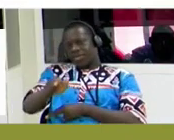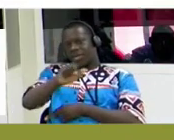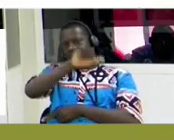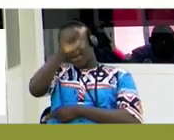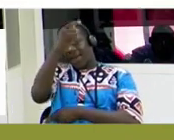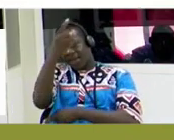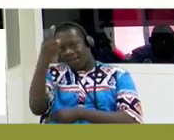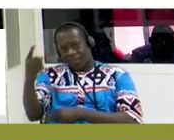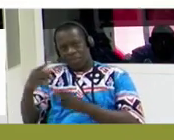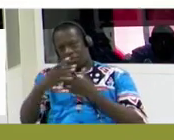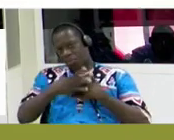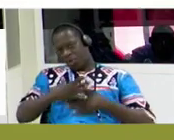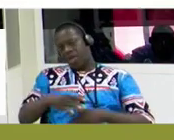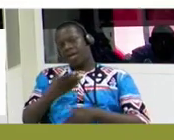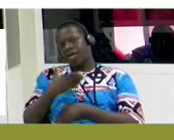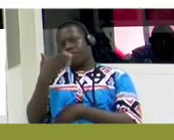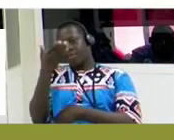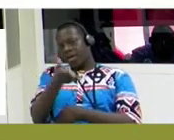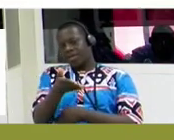here.